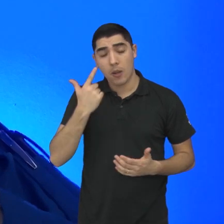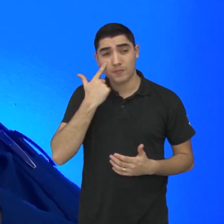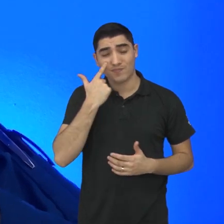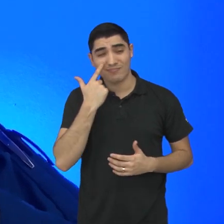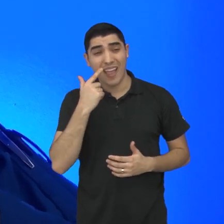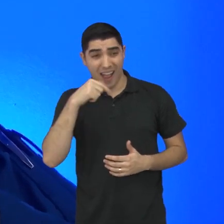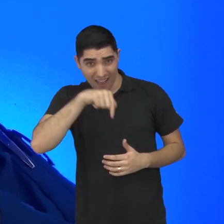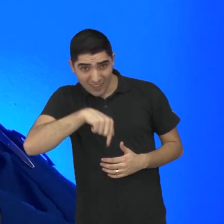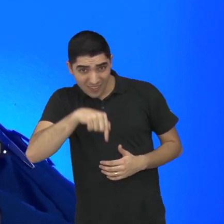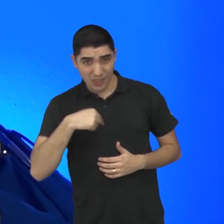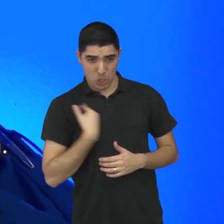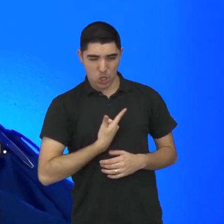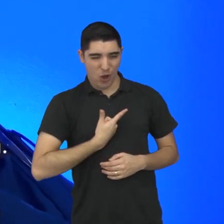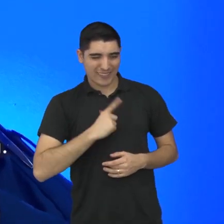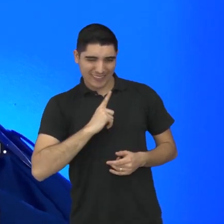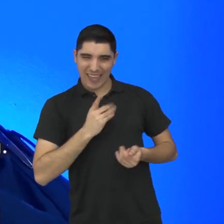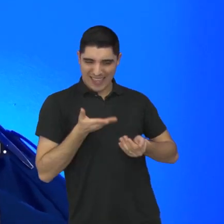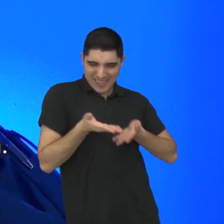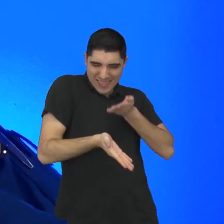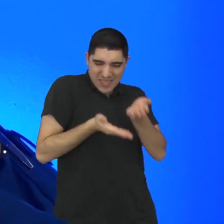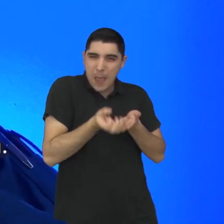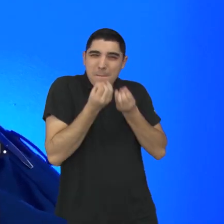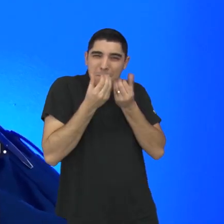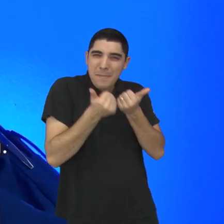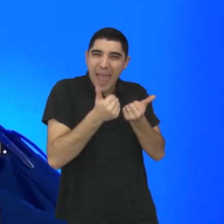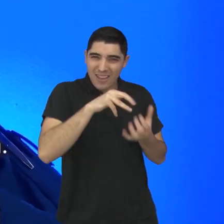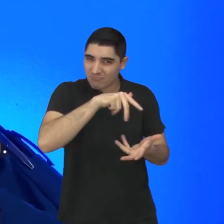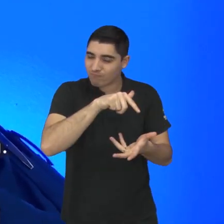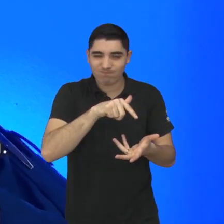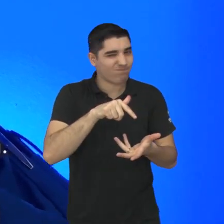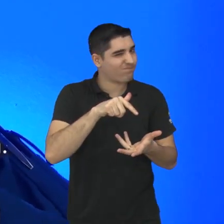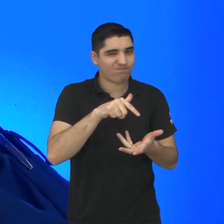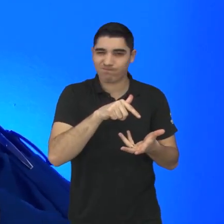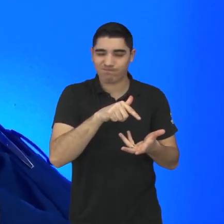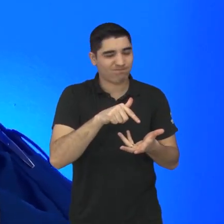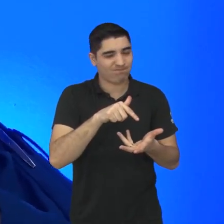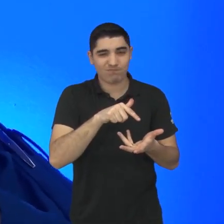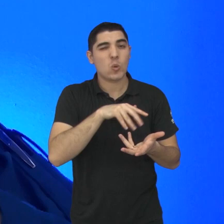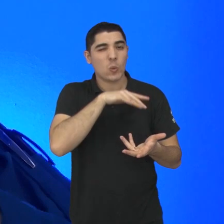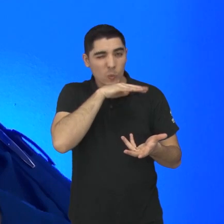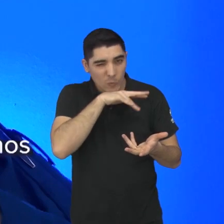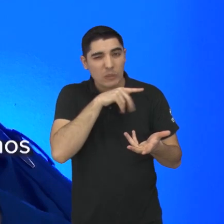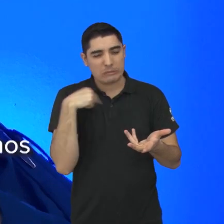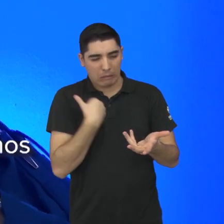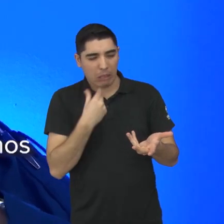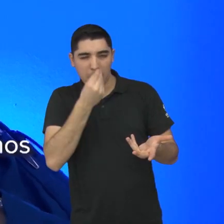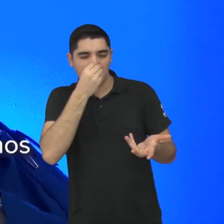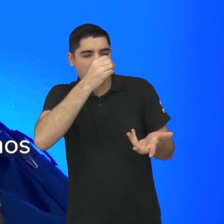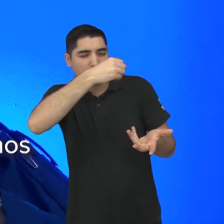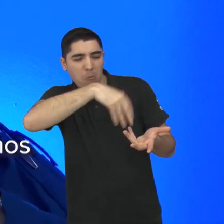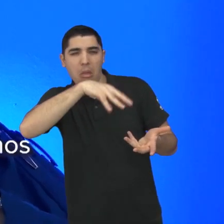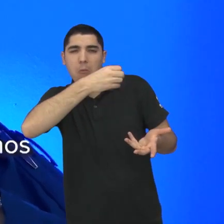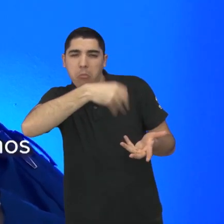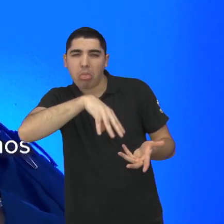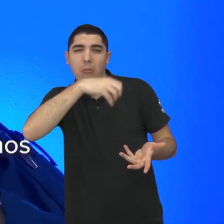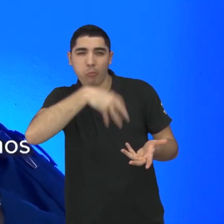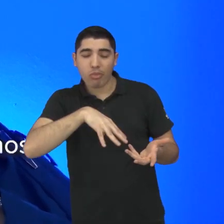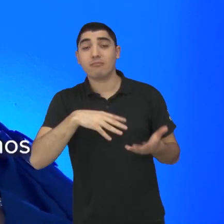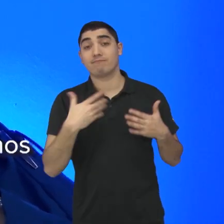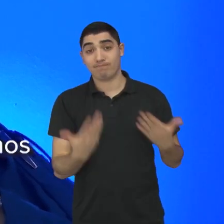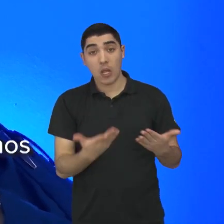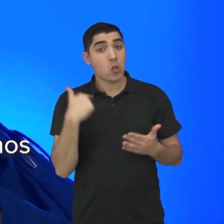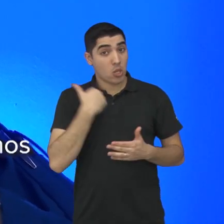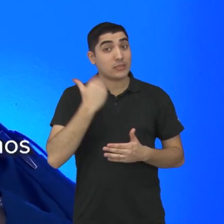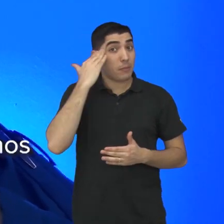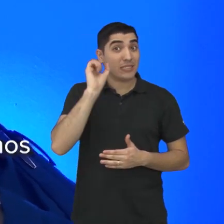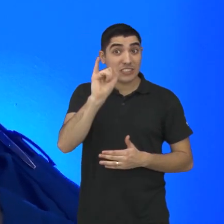We don't have a really good track record on Earth taking care of this planet. When we go interplanetary, we may need